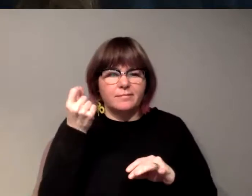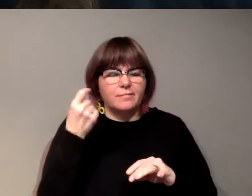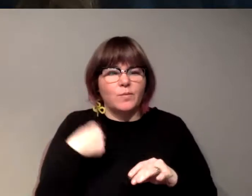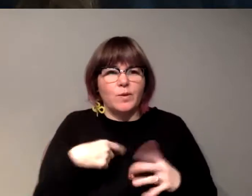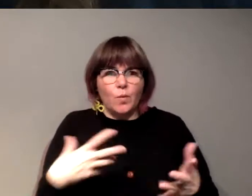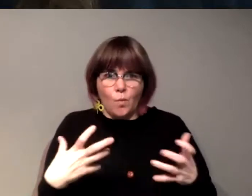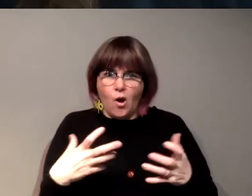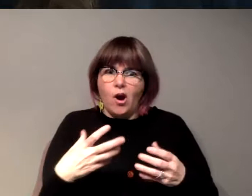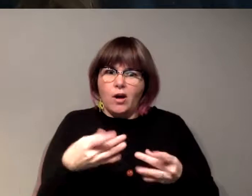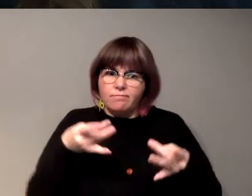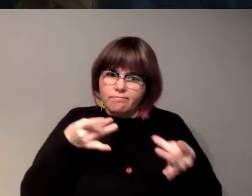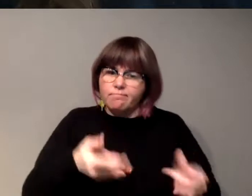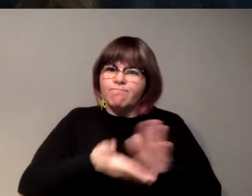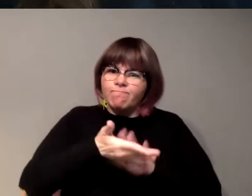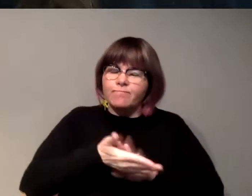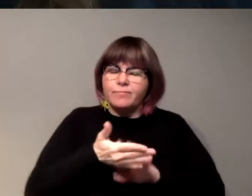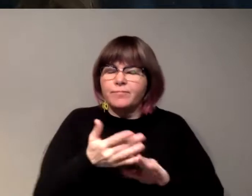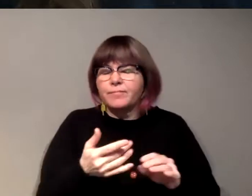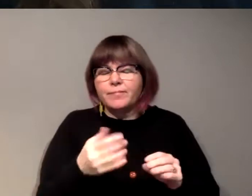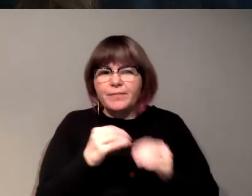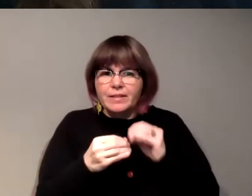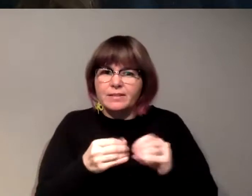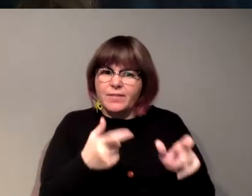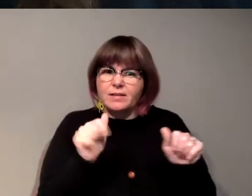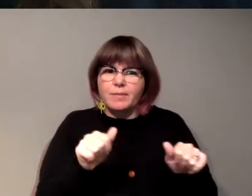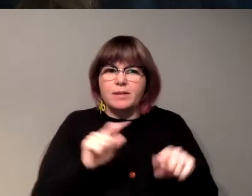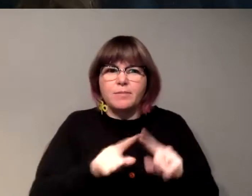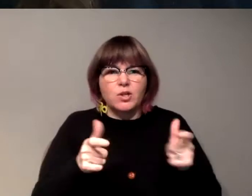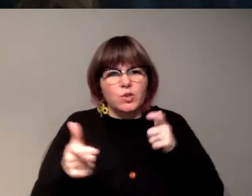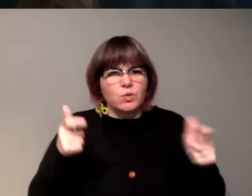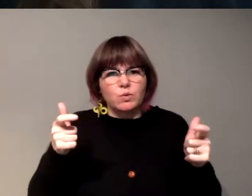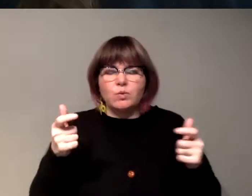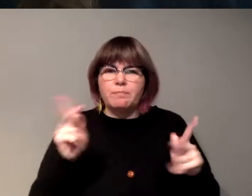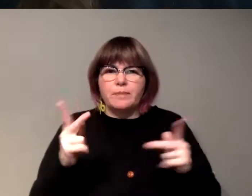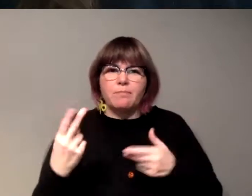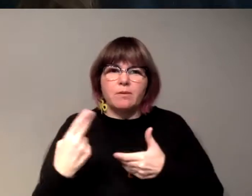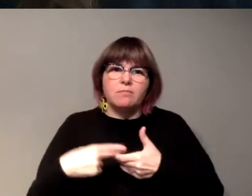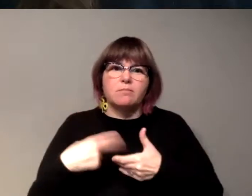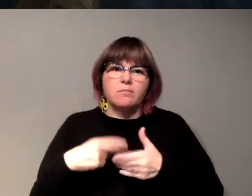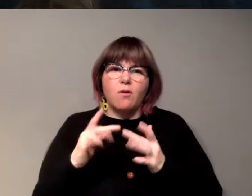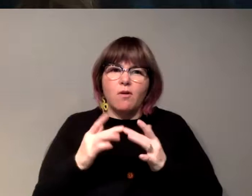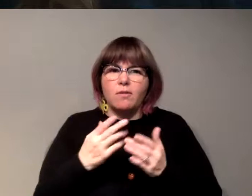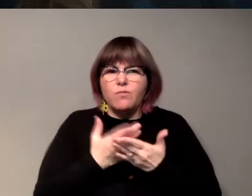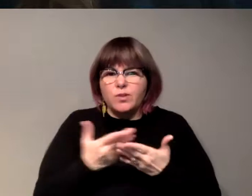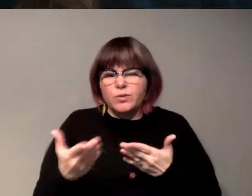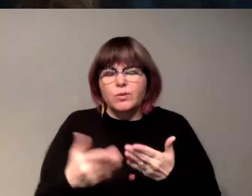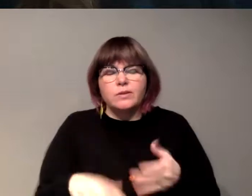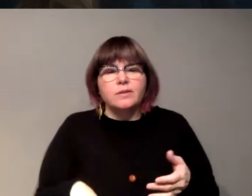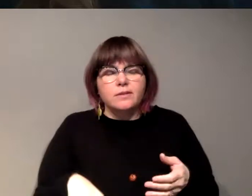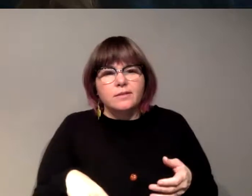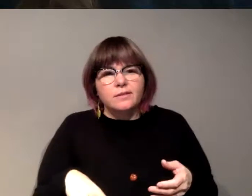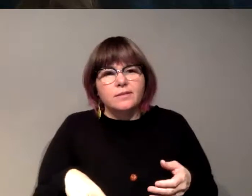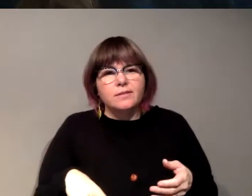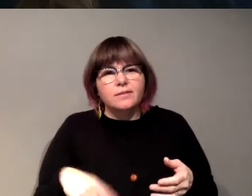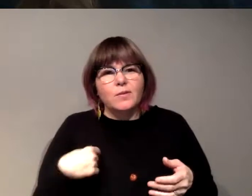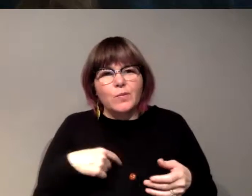get things working for you as quickly as possible. But with this huge influx of people using our online resources, we just have to, we're